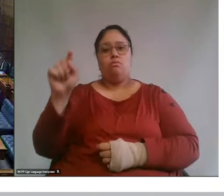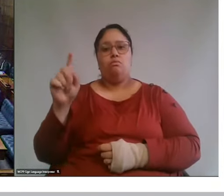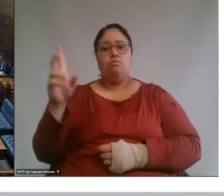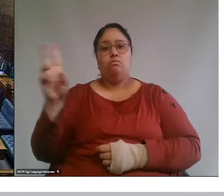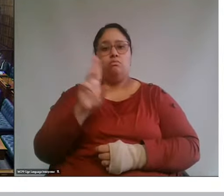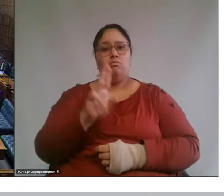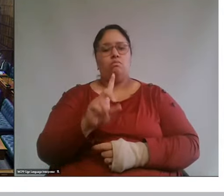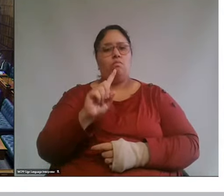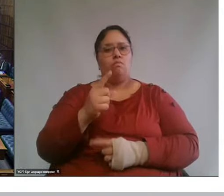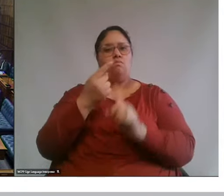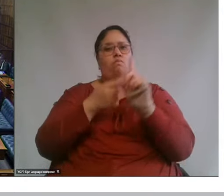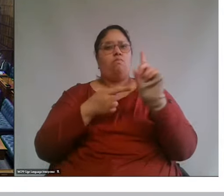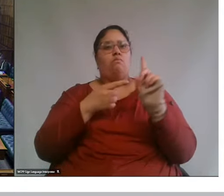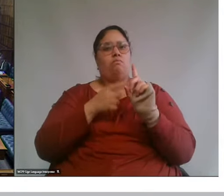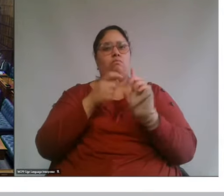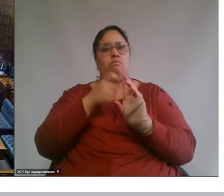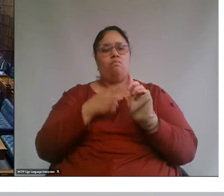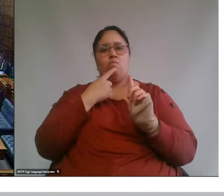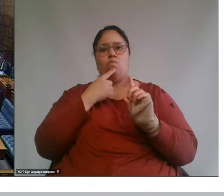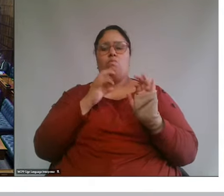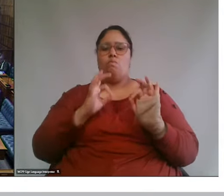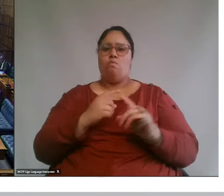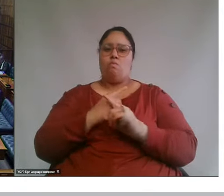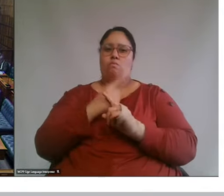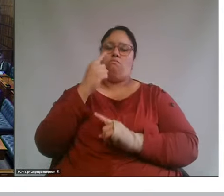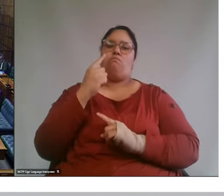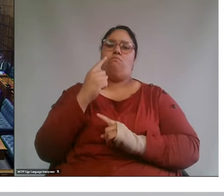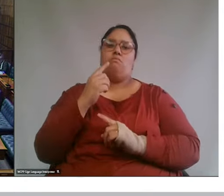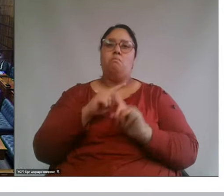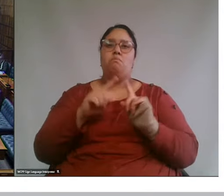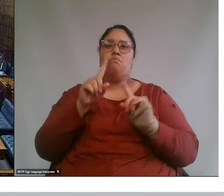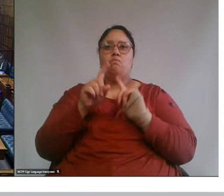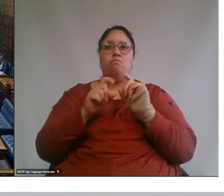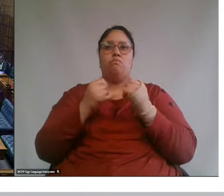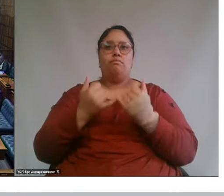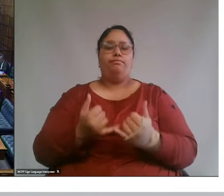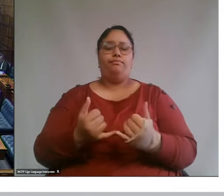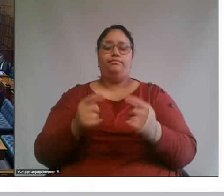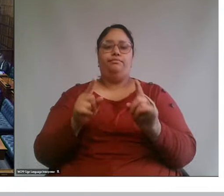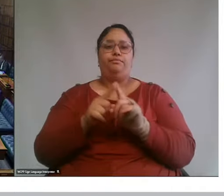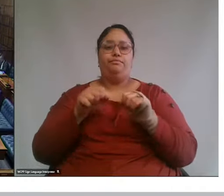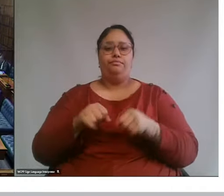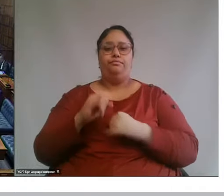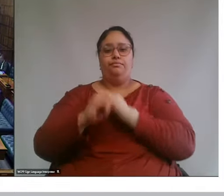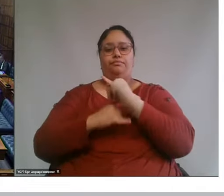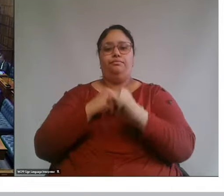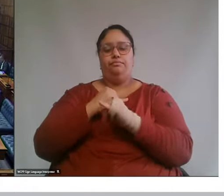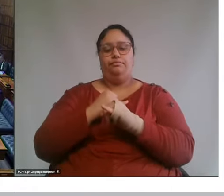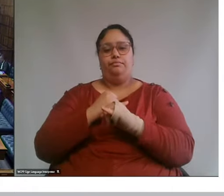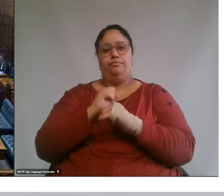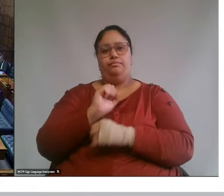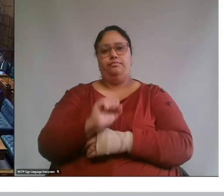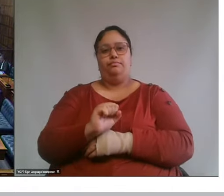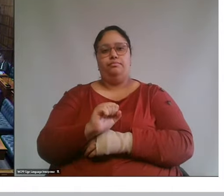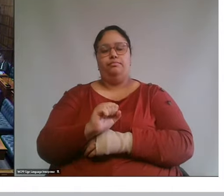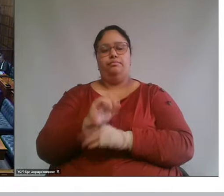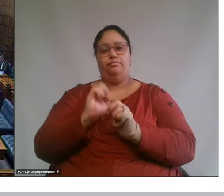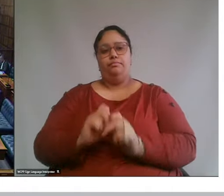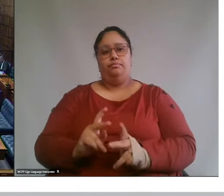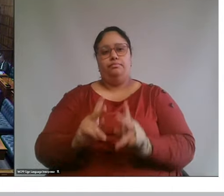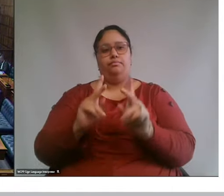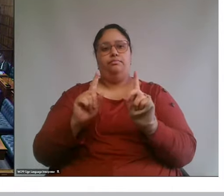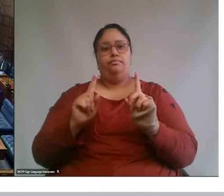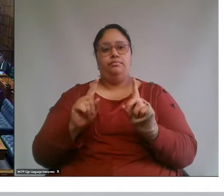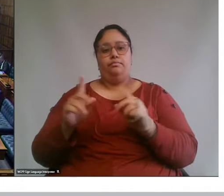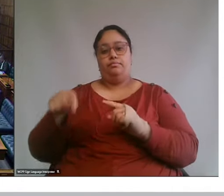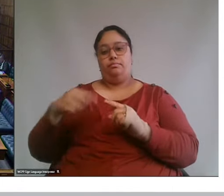actually was one of the ones who actually won the the question now is in these International um um opportunities that